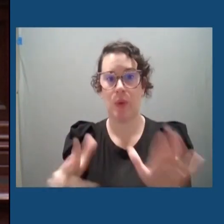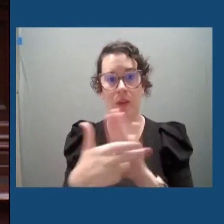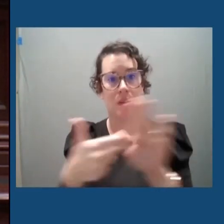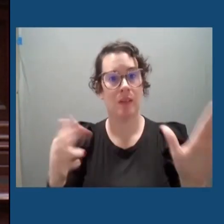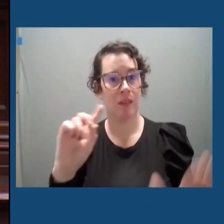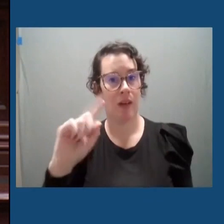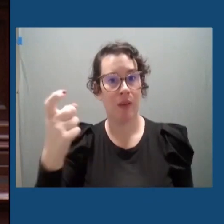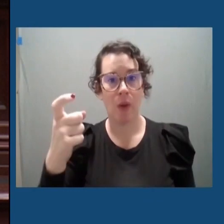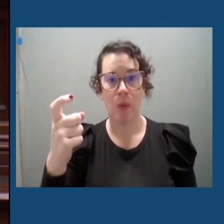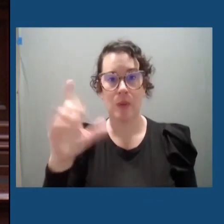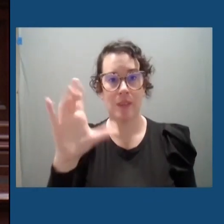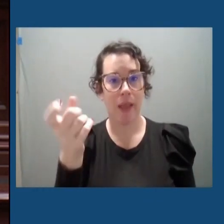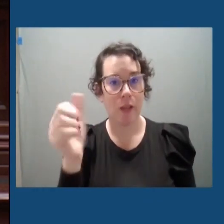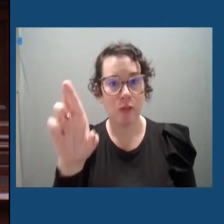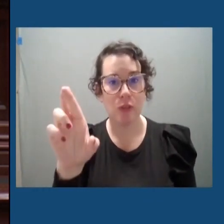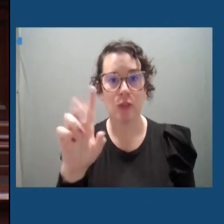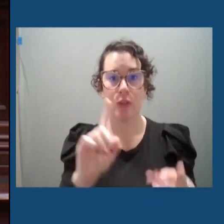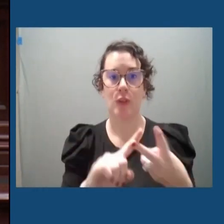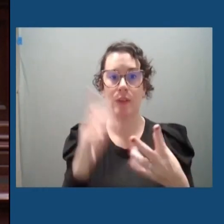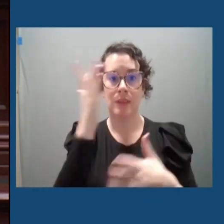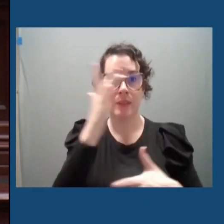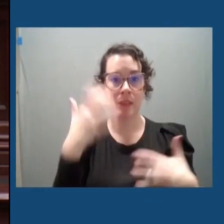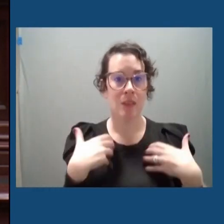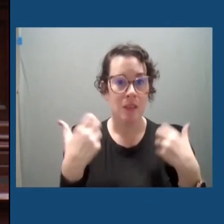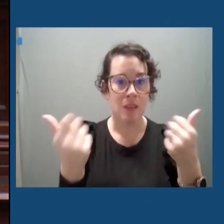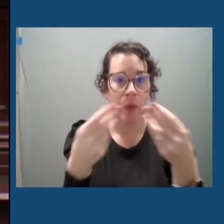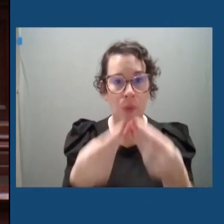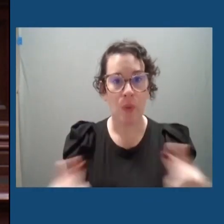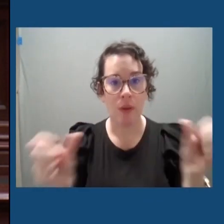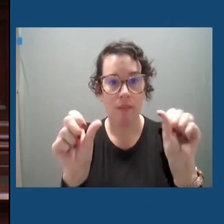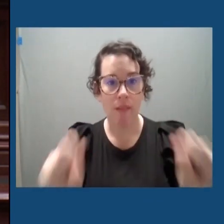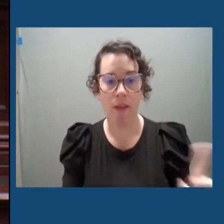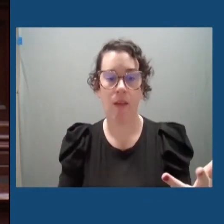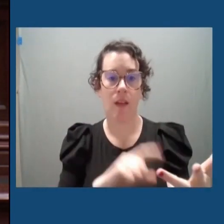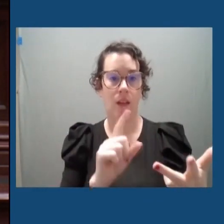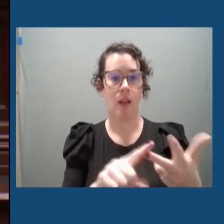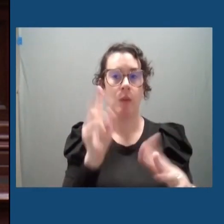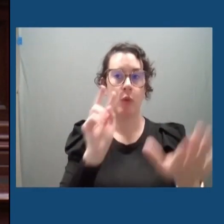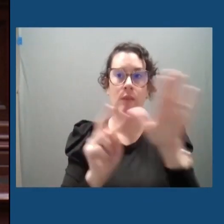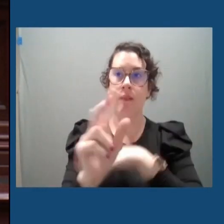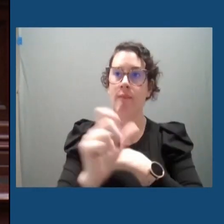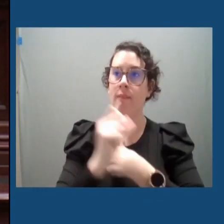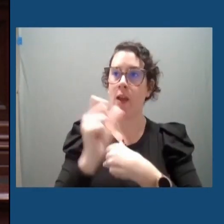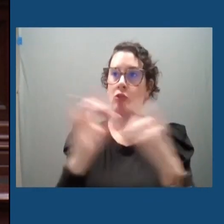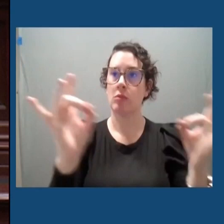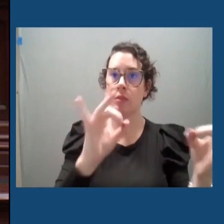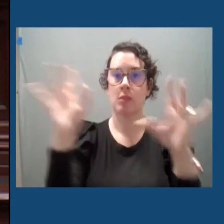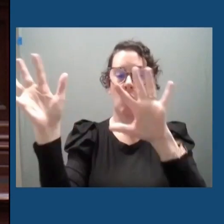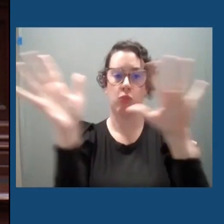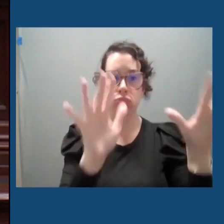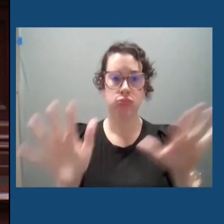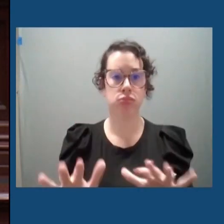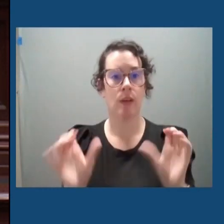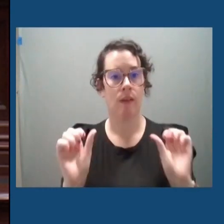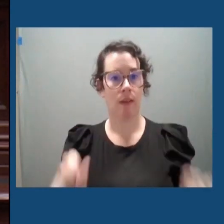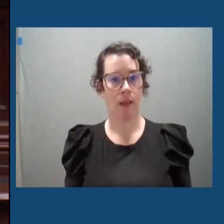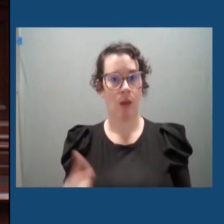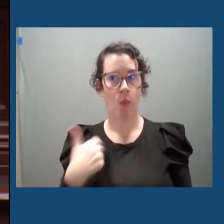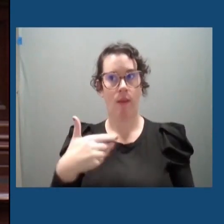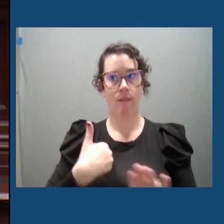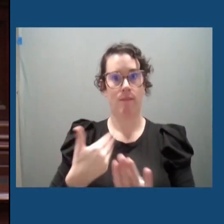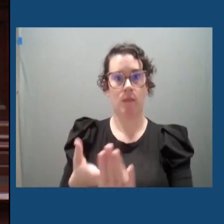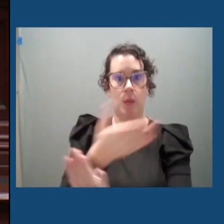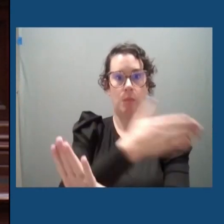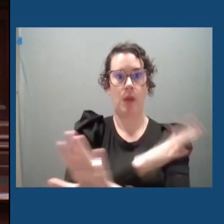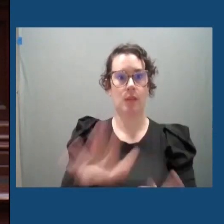cancer and cure diseases. It can predict dangerous storms. So our communities have advanced flood warnings. We could use